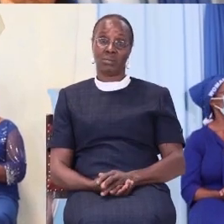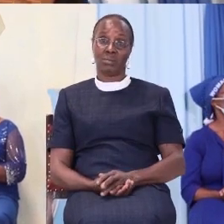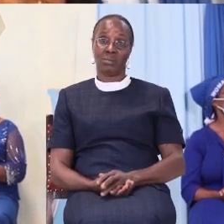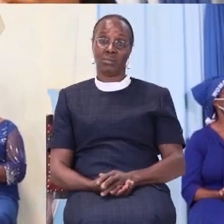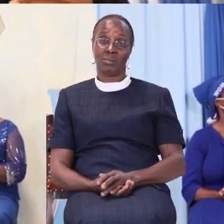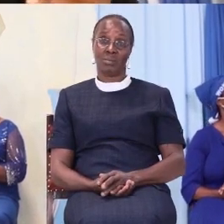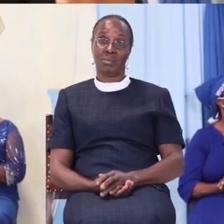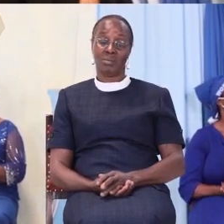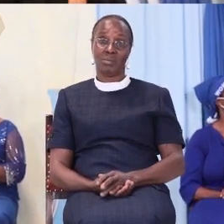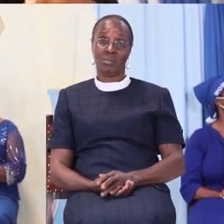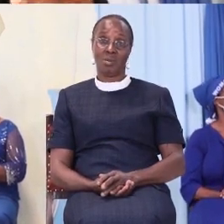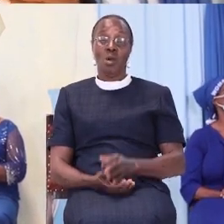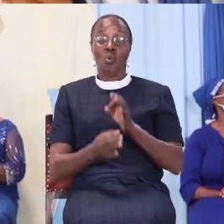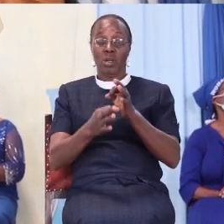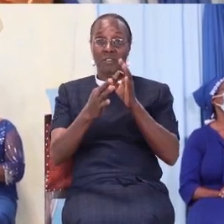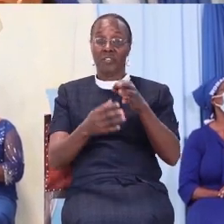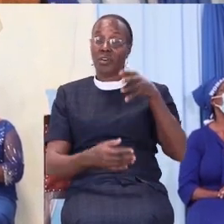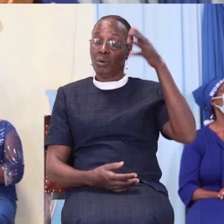Abraham, Isaac, and Jacob.